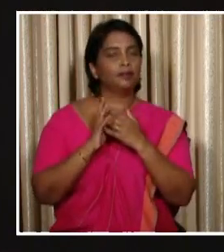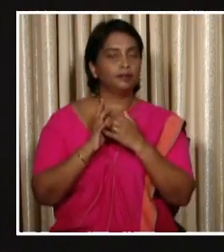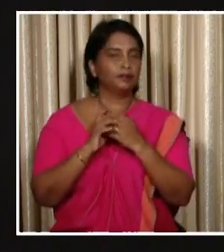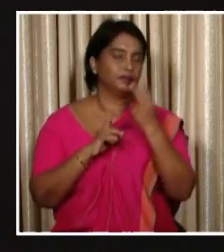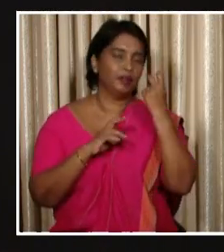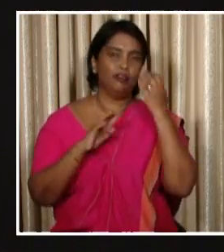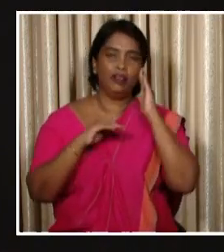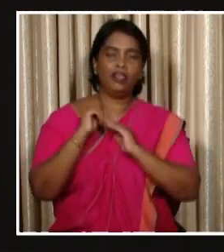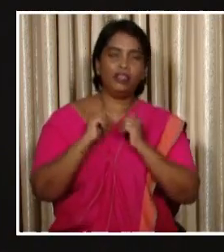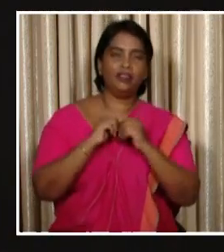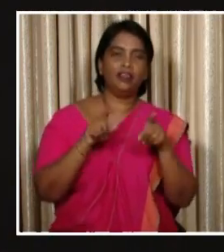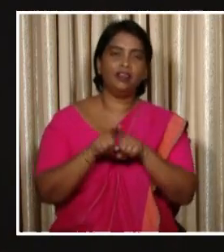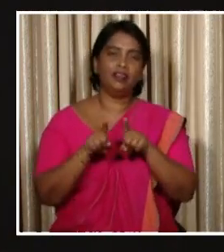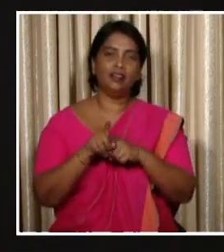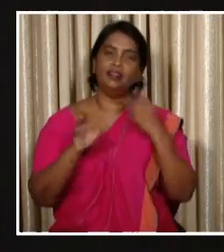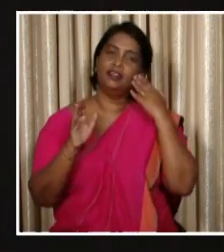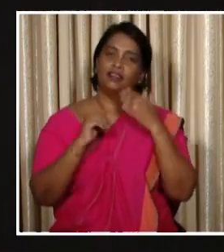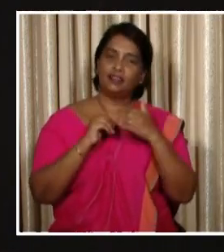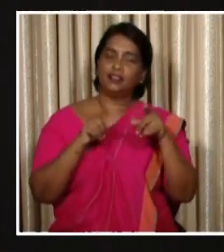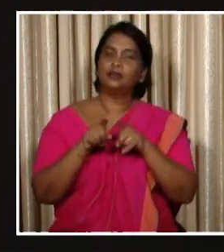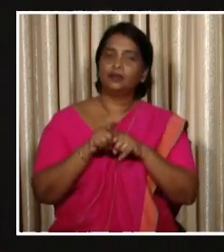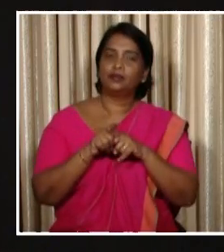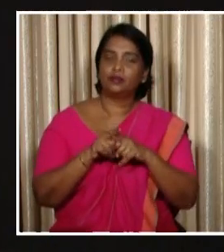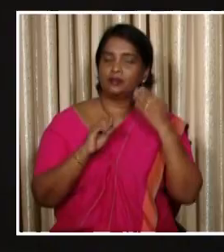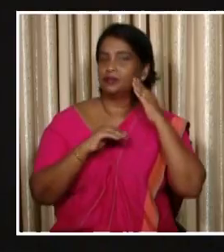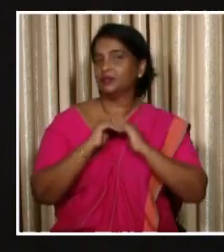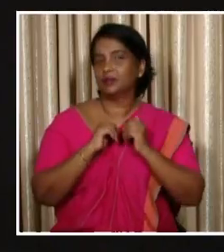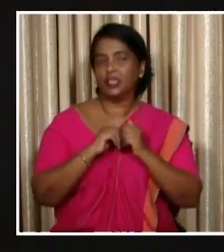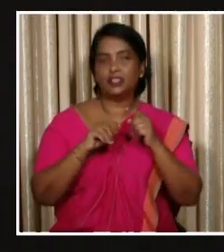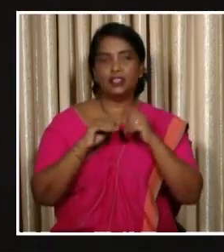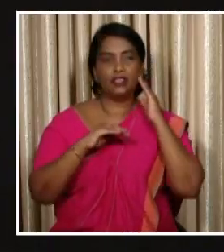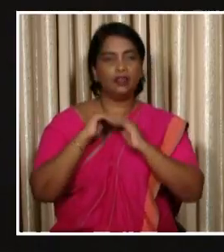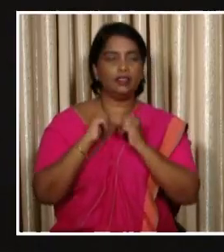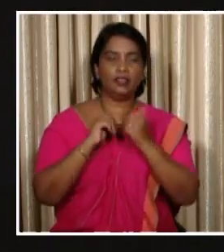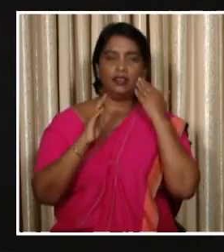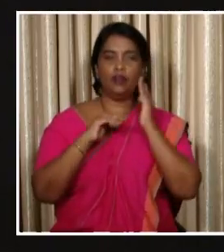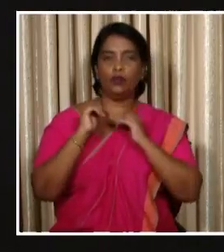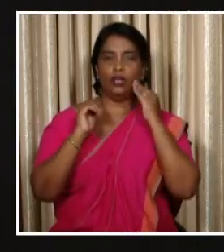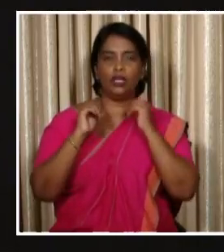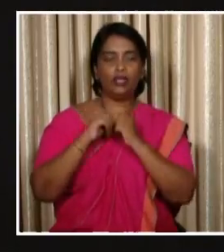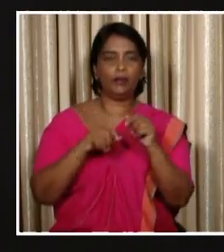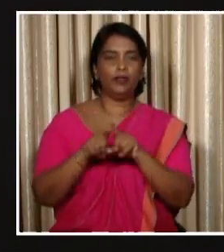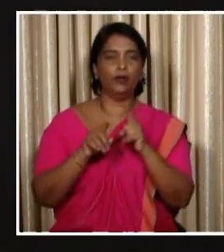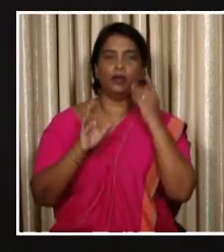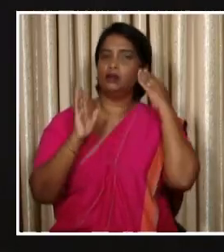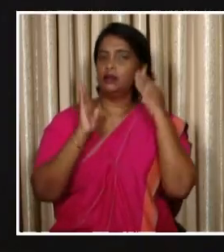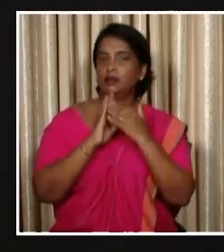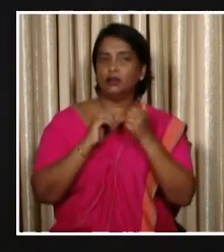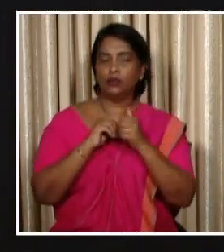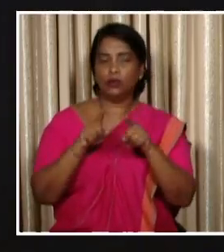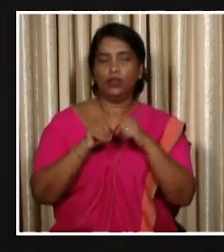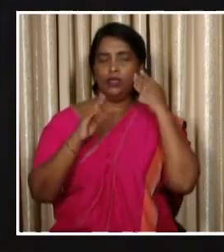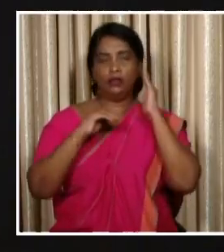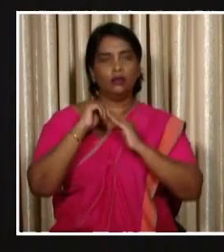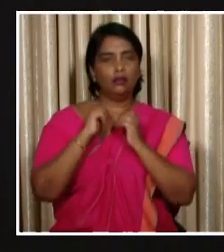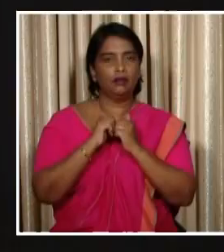the archaeological evidence is a testimony for those existence. Our systems, the irrigation system